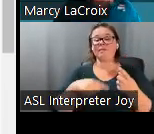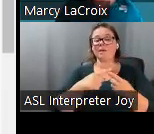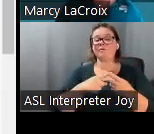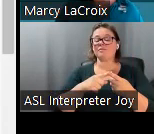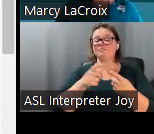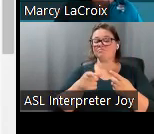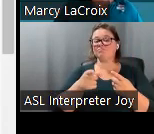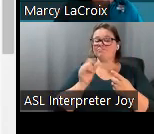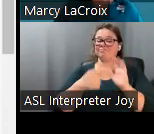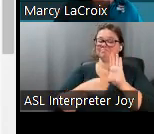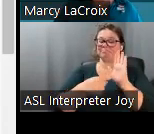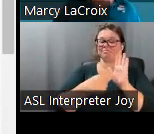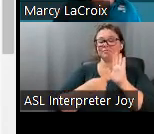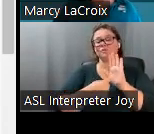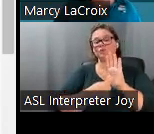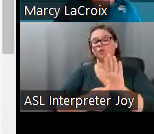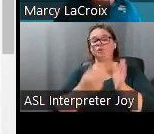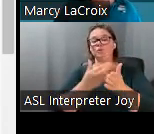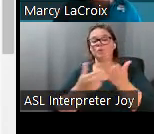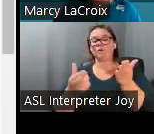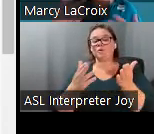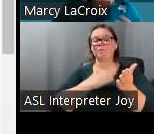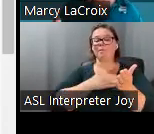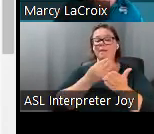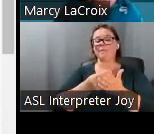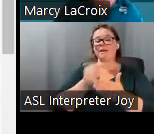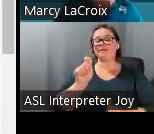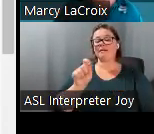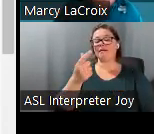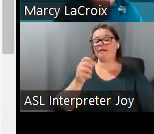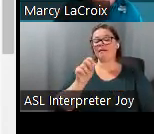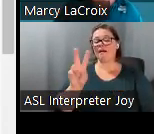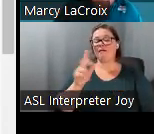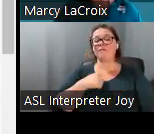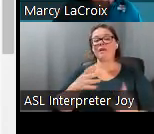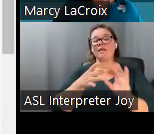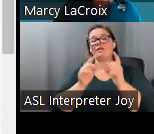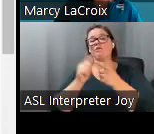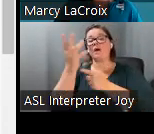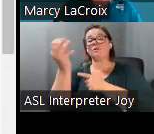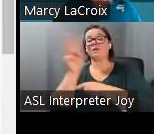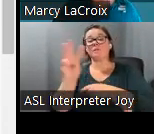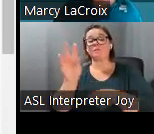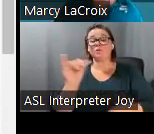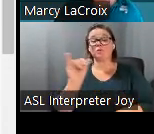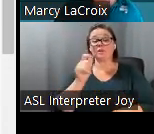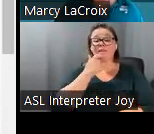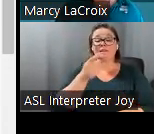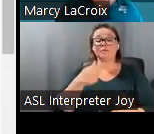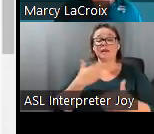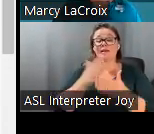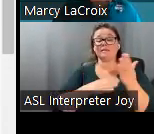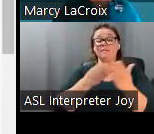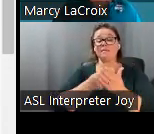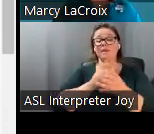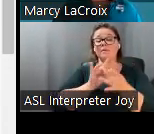as an example, shows a key resource, mymoney.gov. So we do link to outside websites too. And it says this one has some money related games